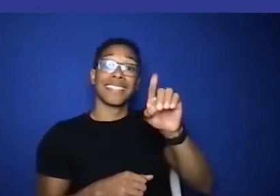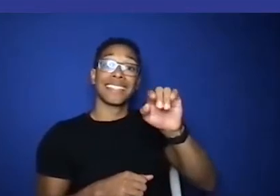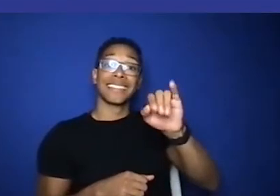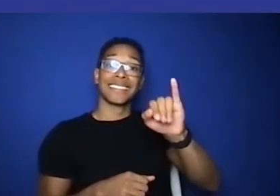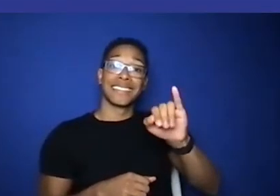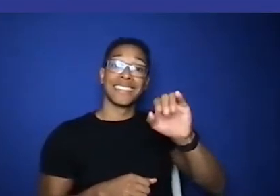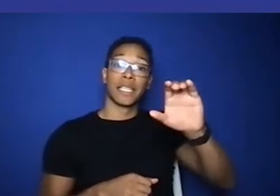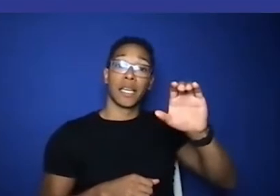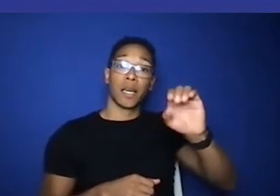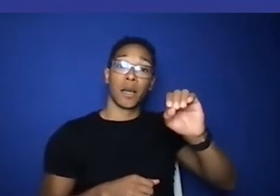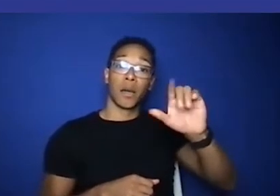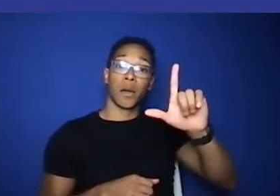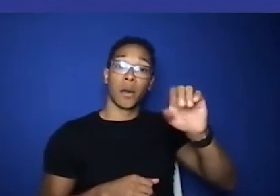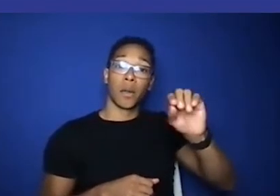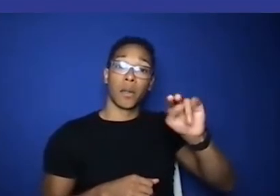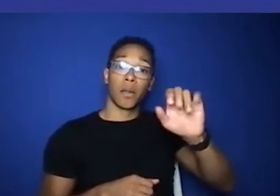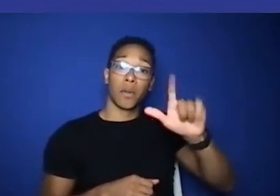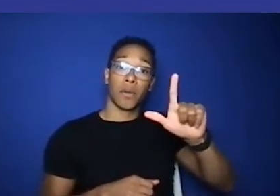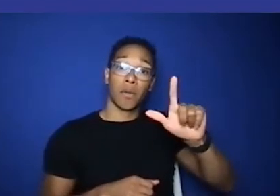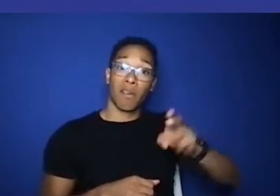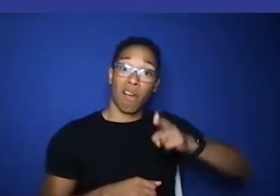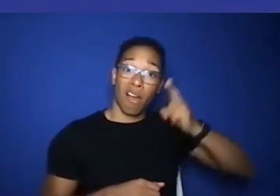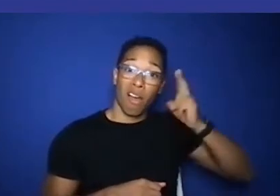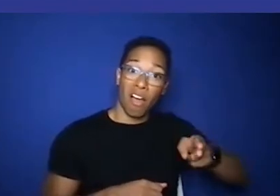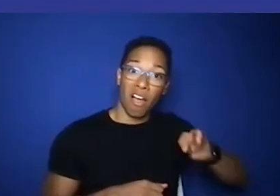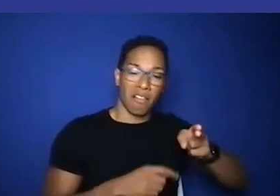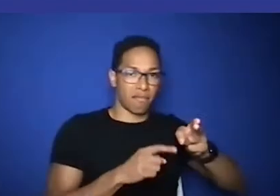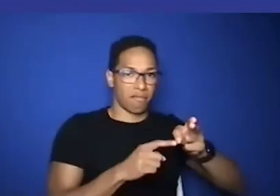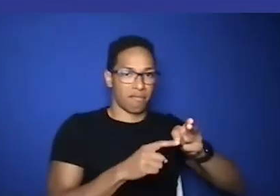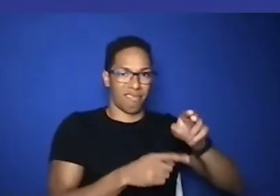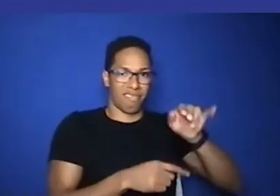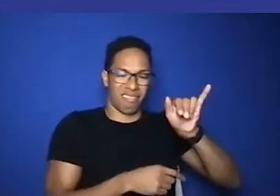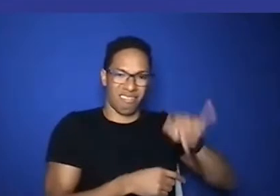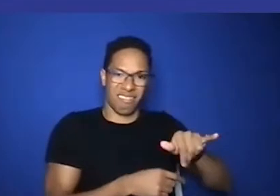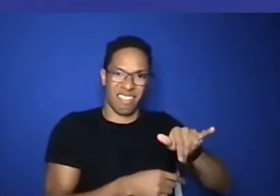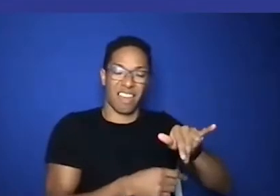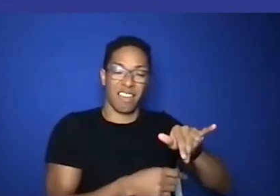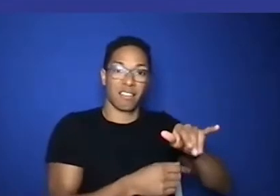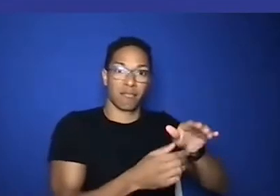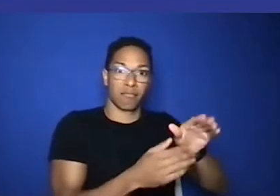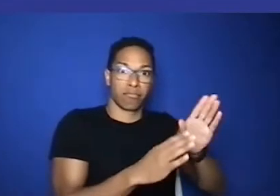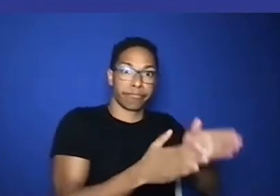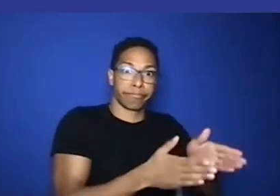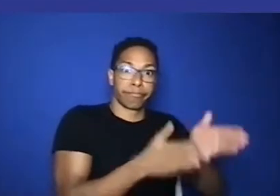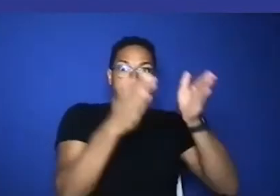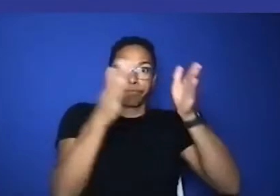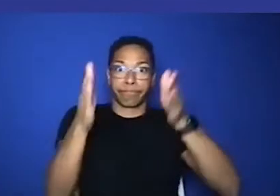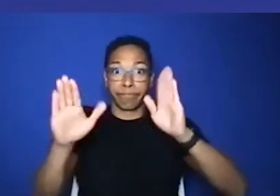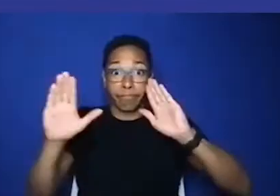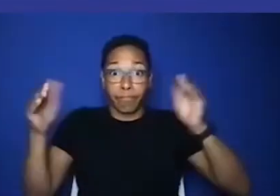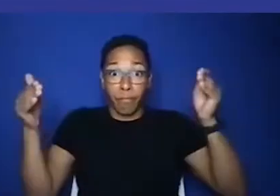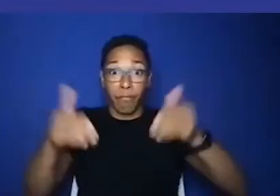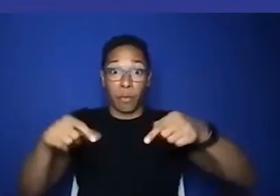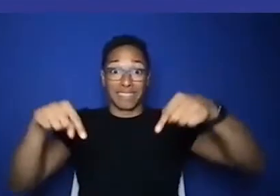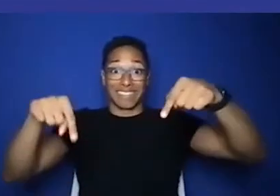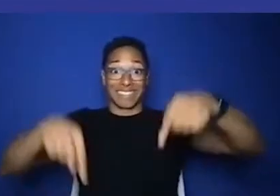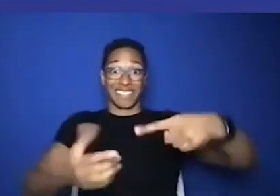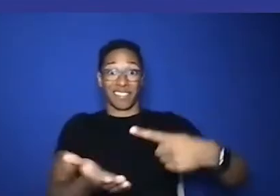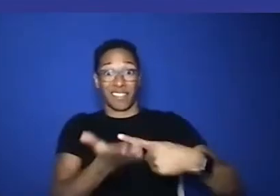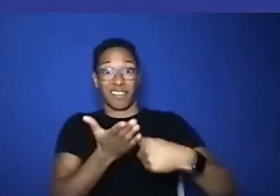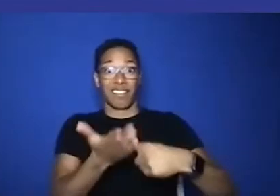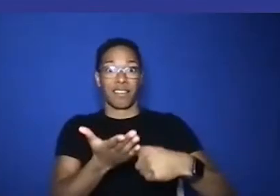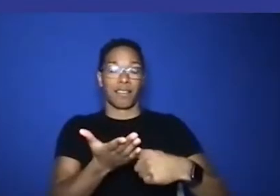archive of relations, just by centering that in what we've been saying, kind of starts